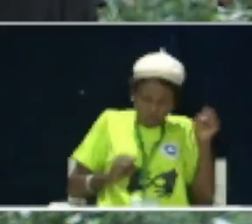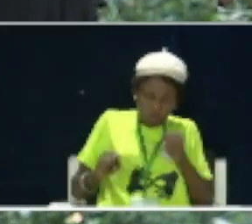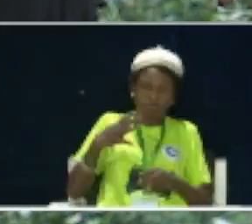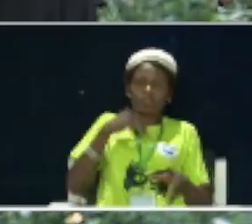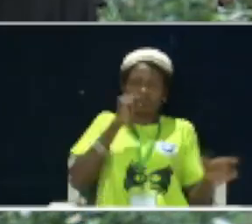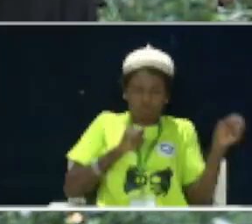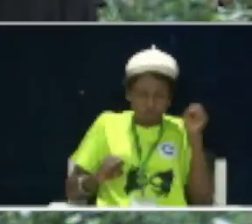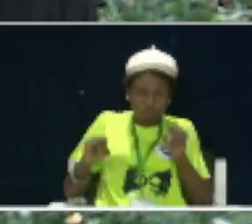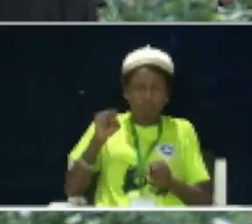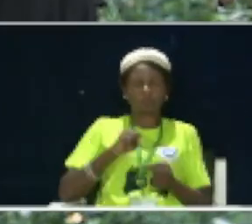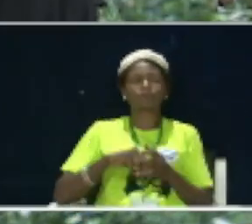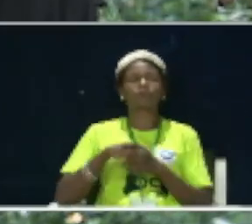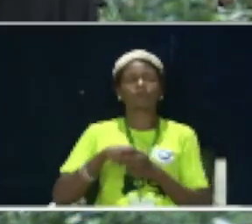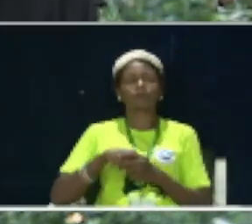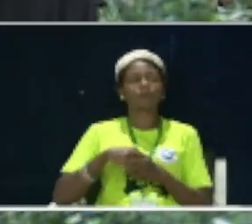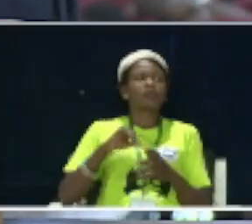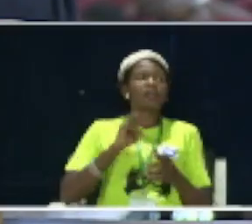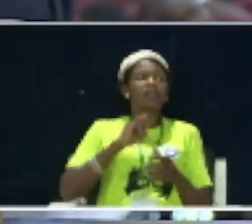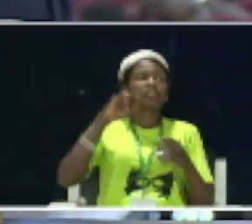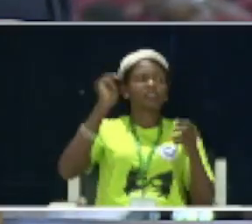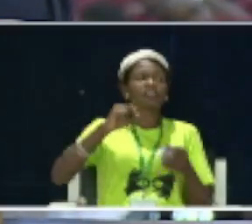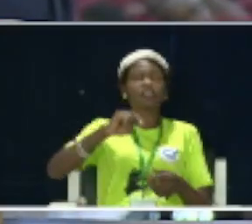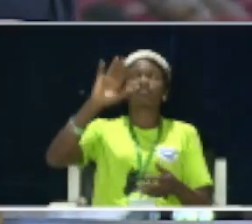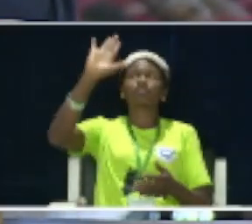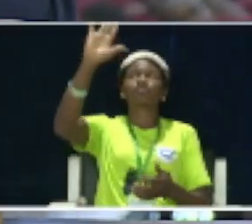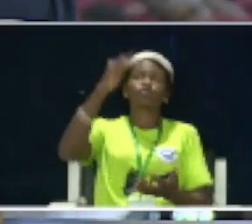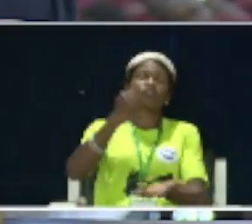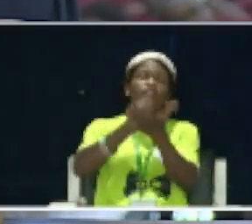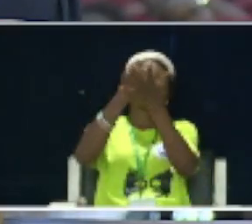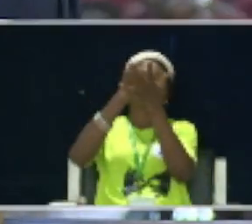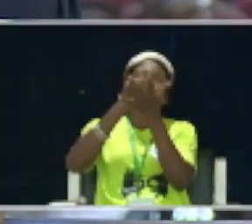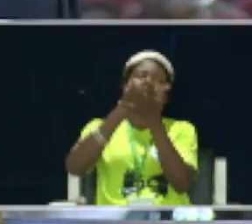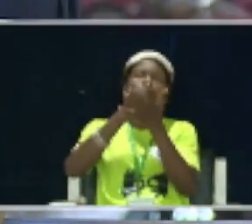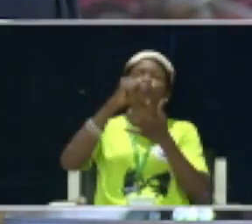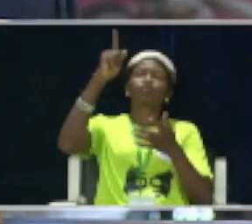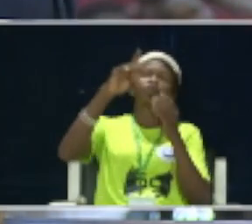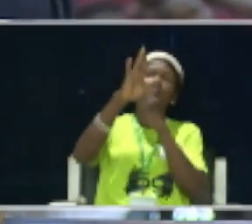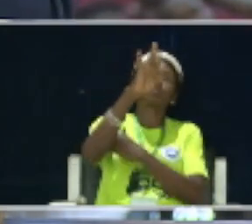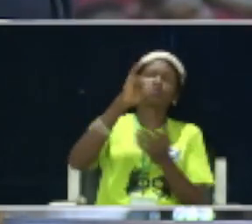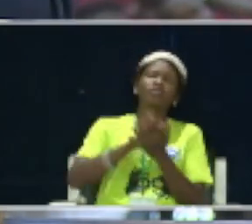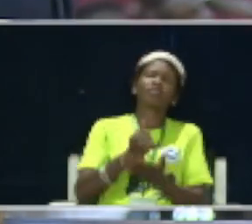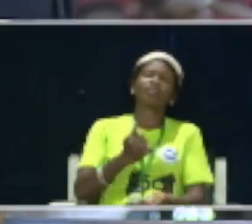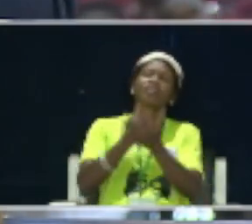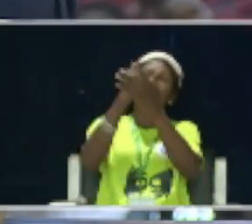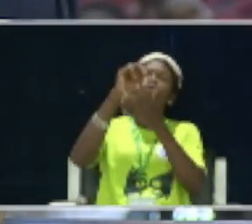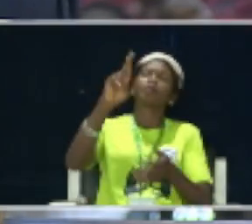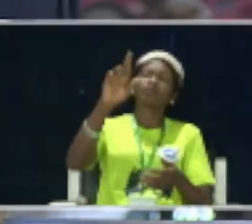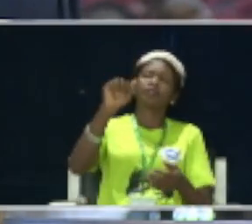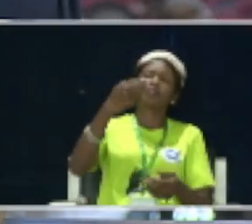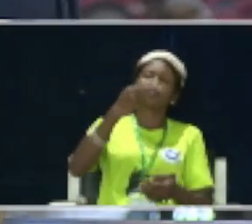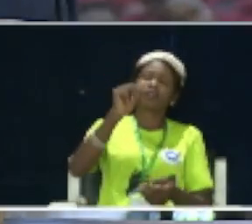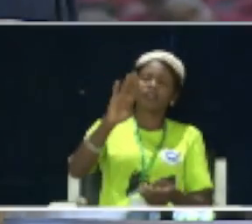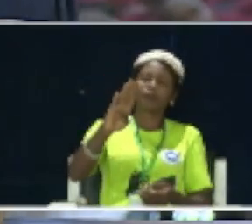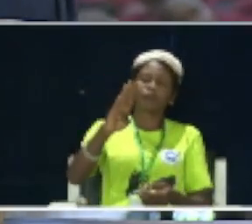struggled. I need your help. You are the God that helped Rahab,